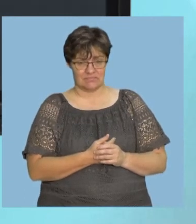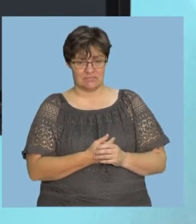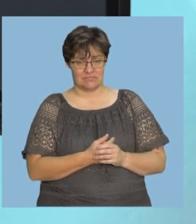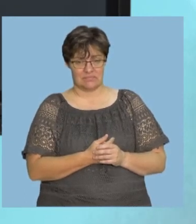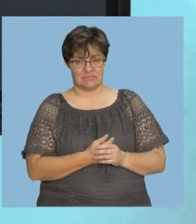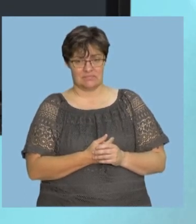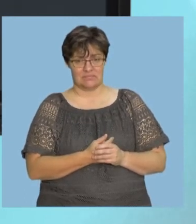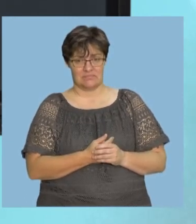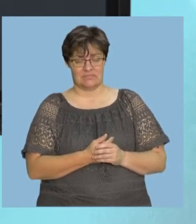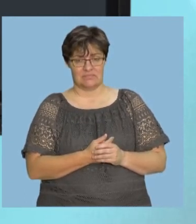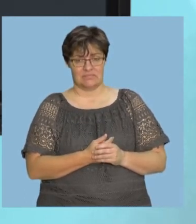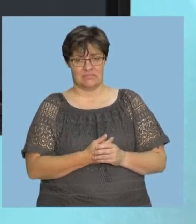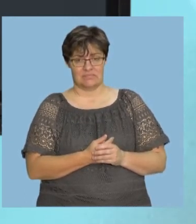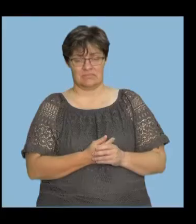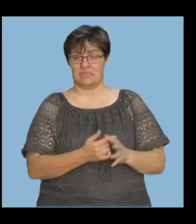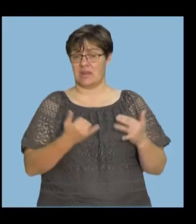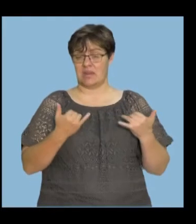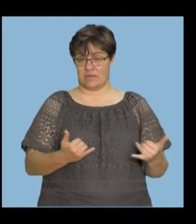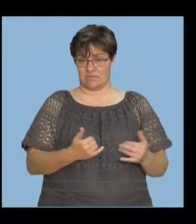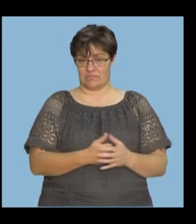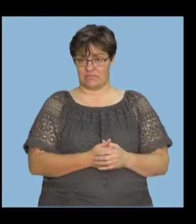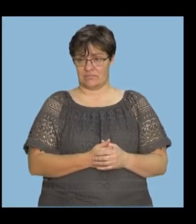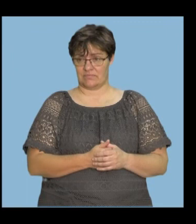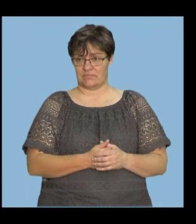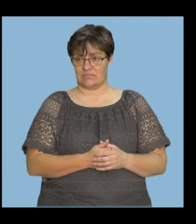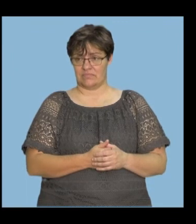Okay. Now